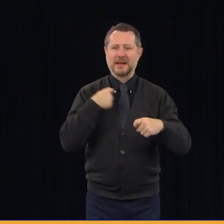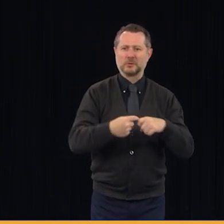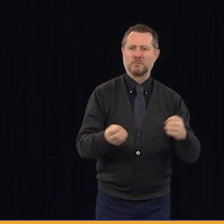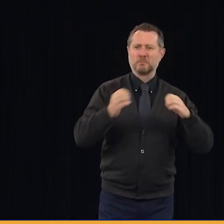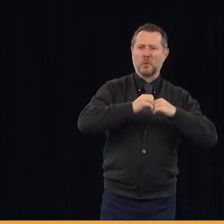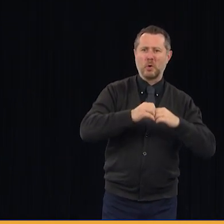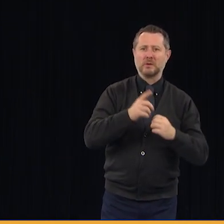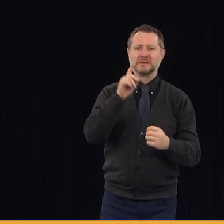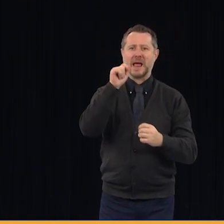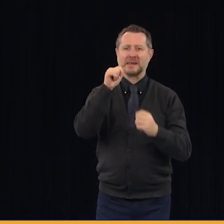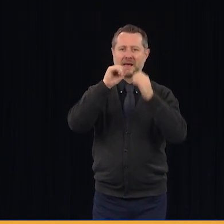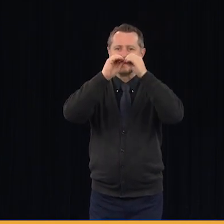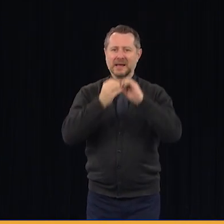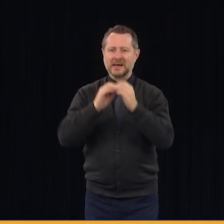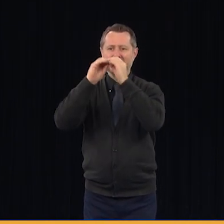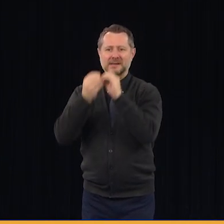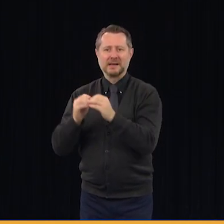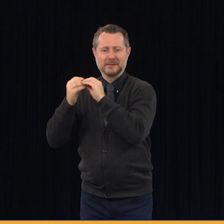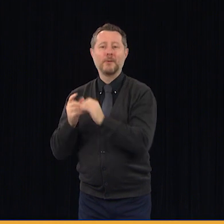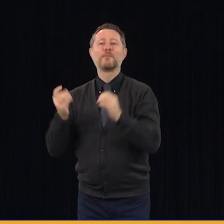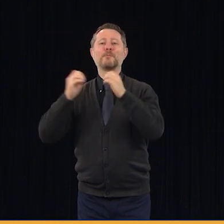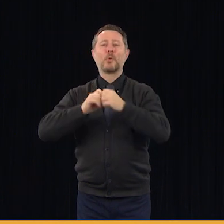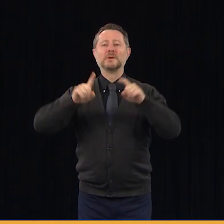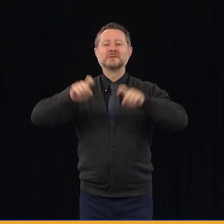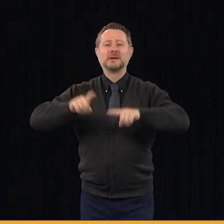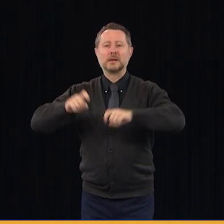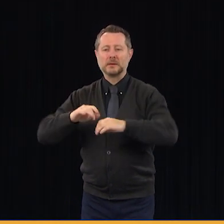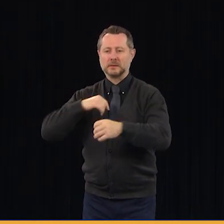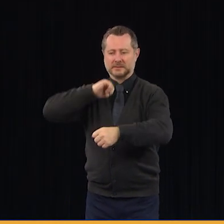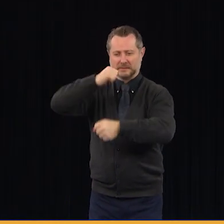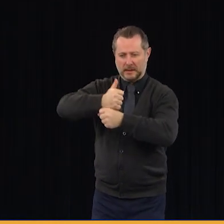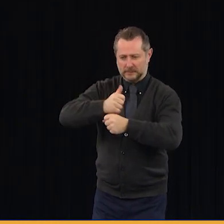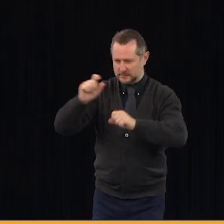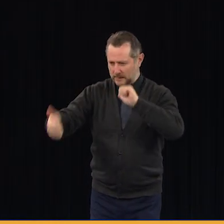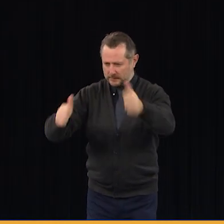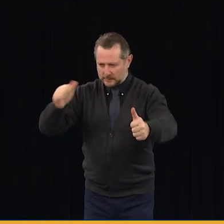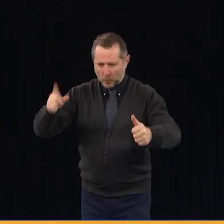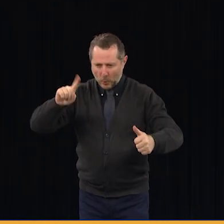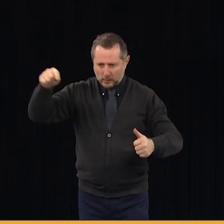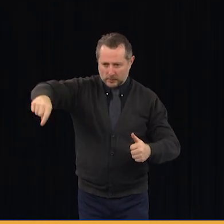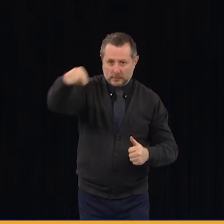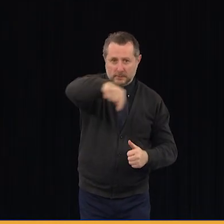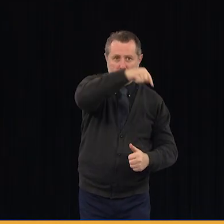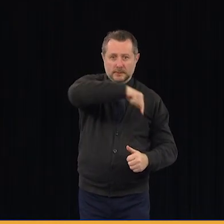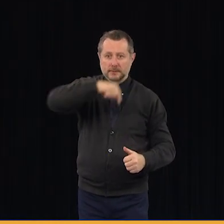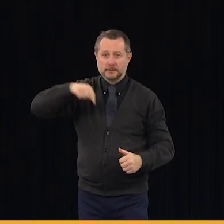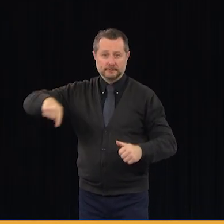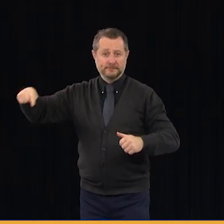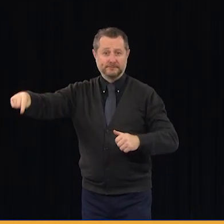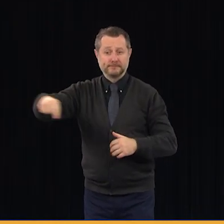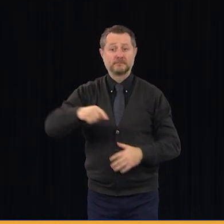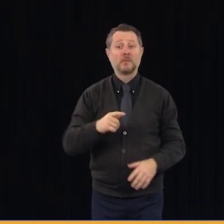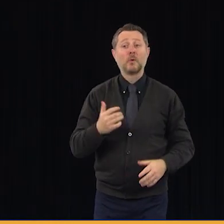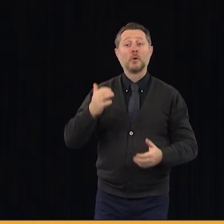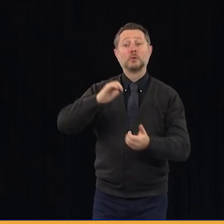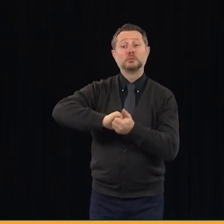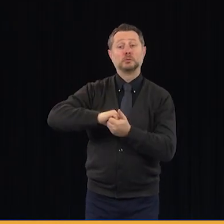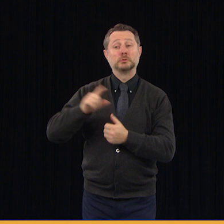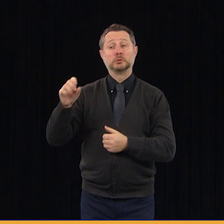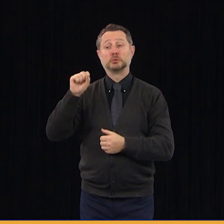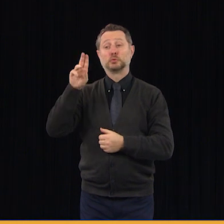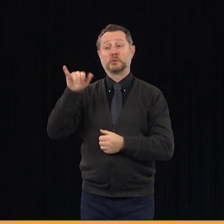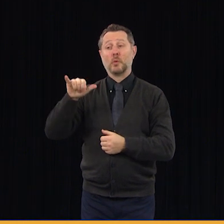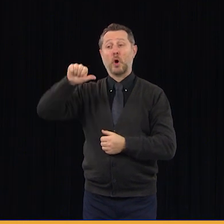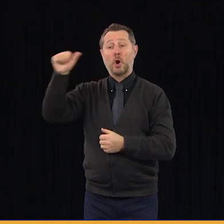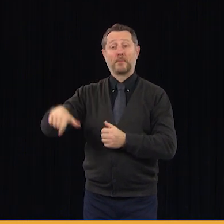sites, primarily in African American and Latino communities. With SUNY Albany,